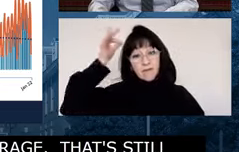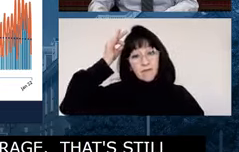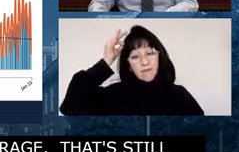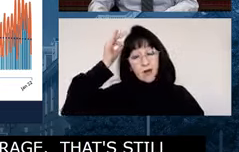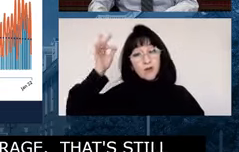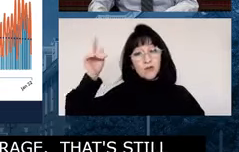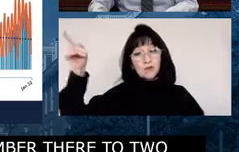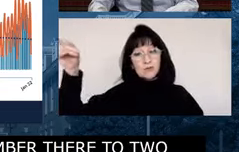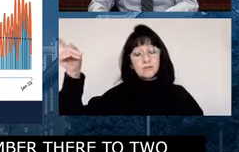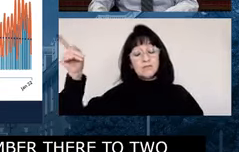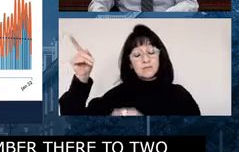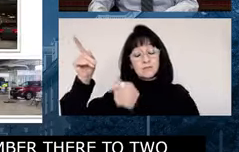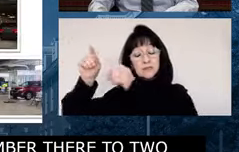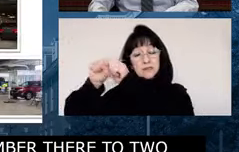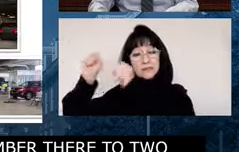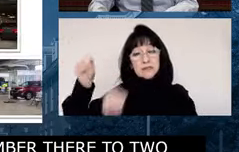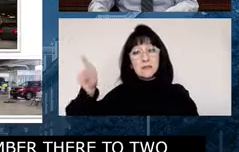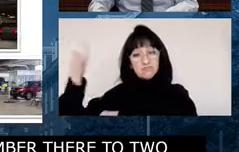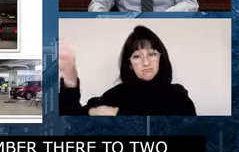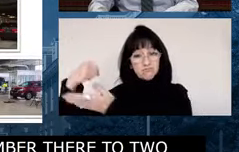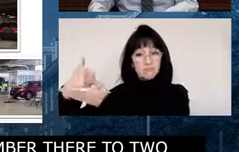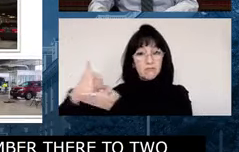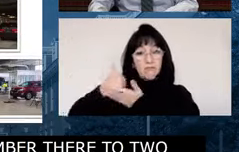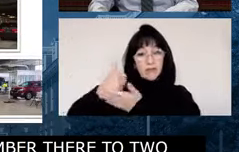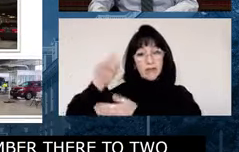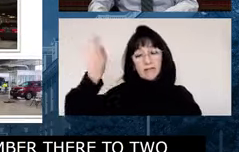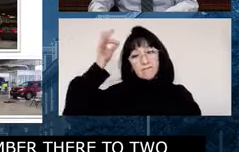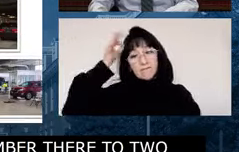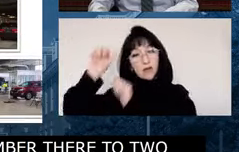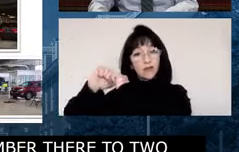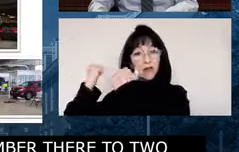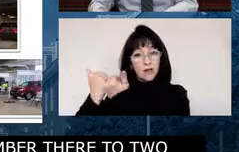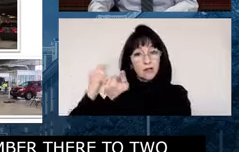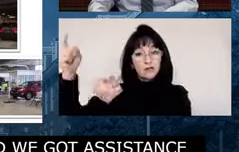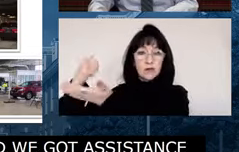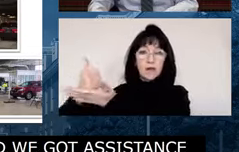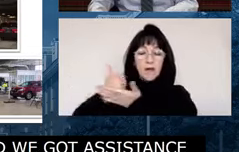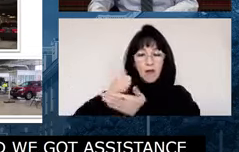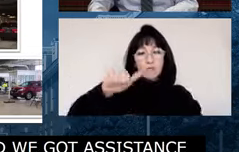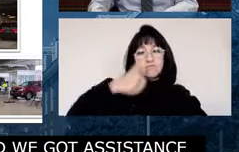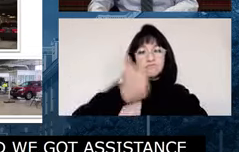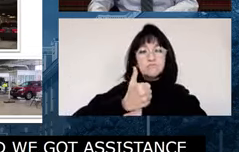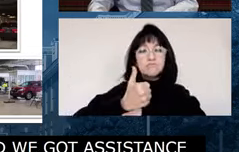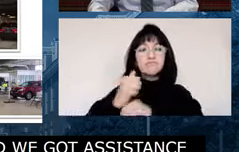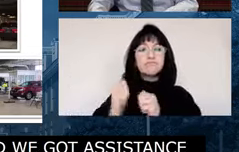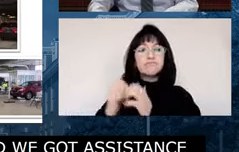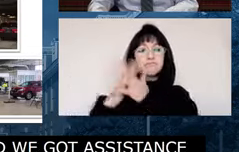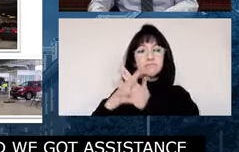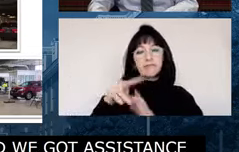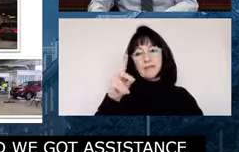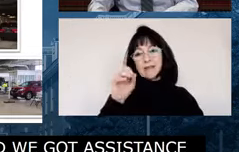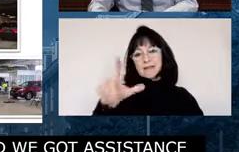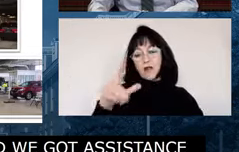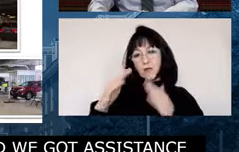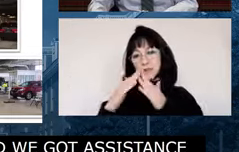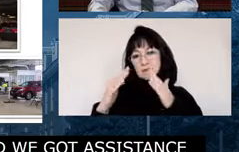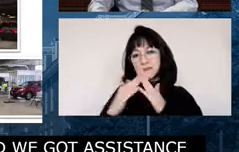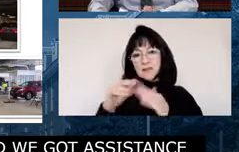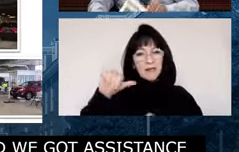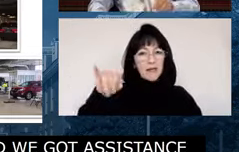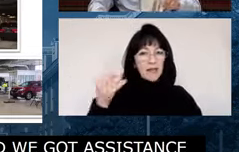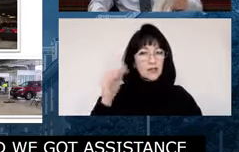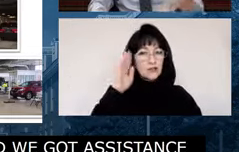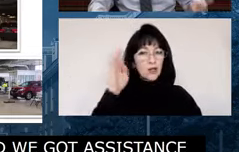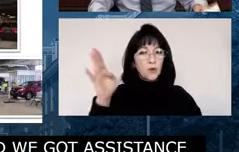event out at the DMV, Delaware City, which was a big help, took some relief off. AJ will have, or I guess I'll